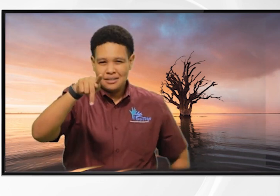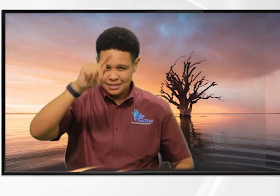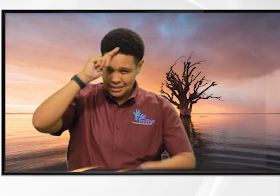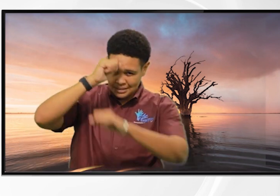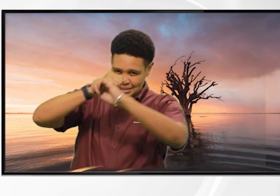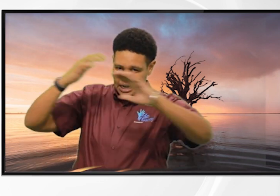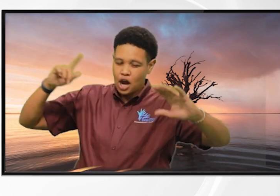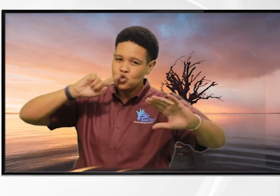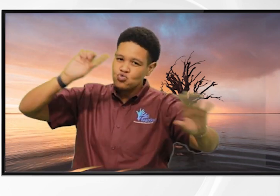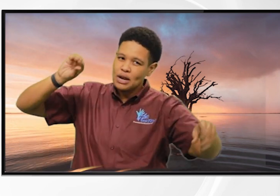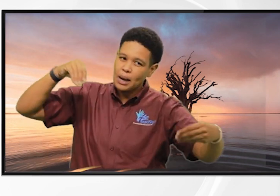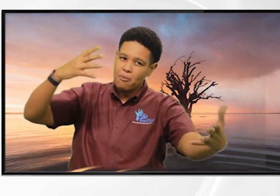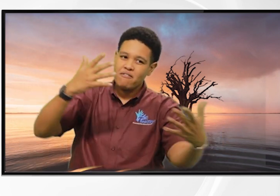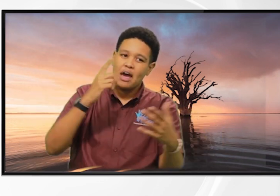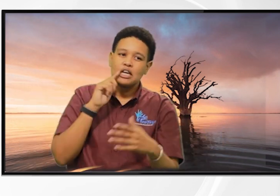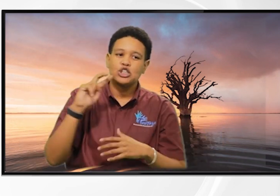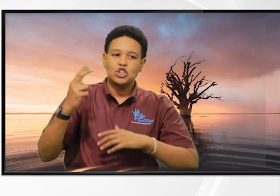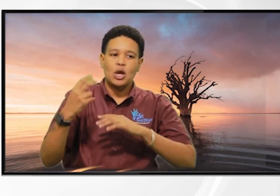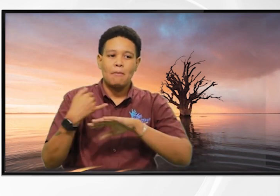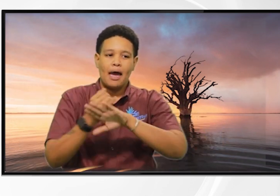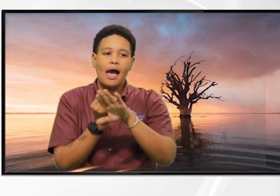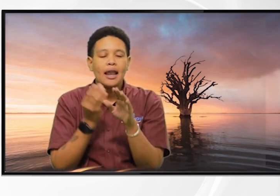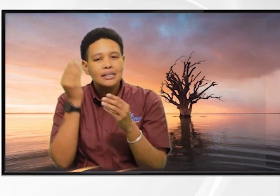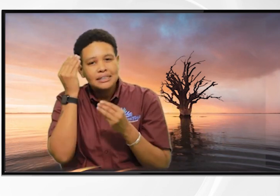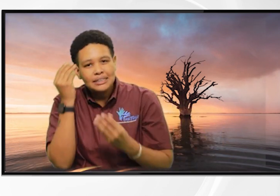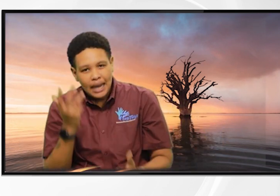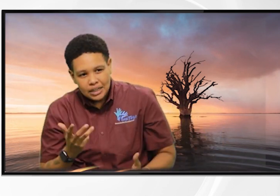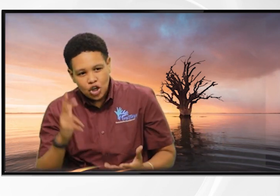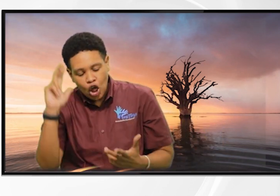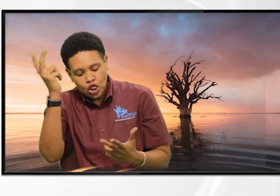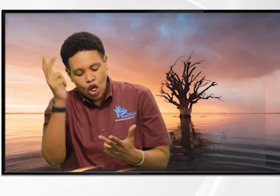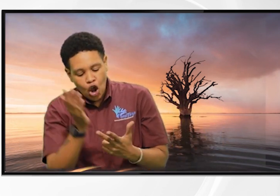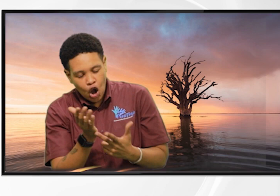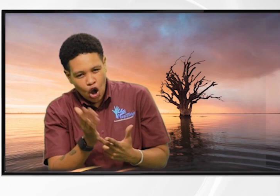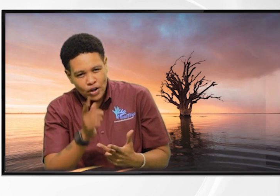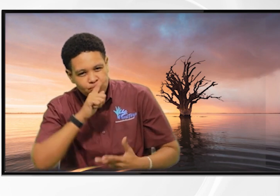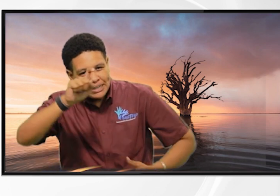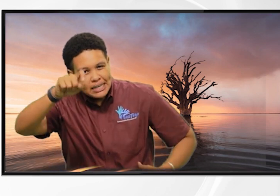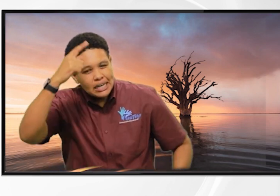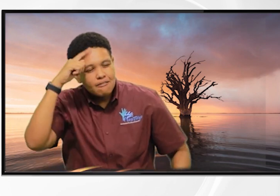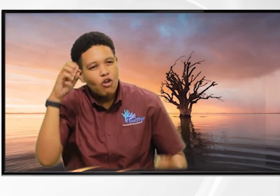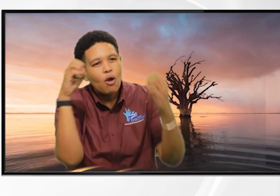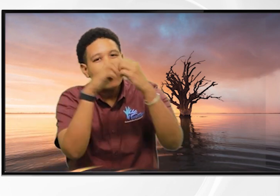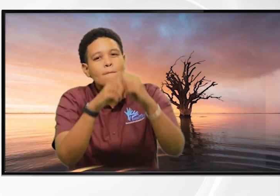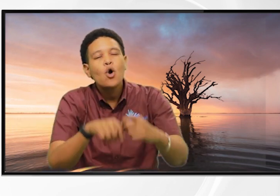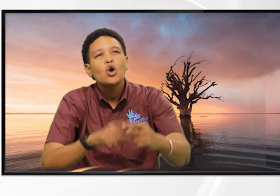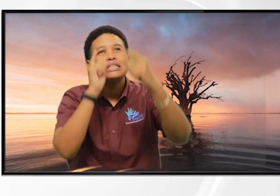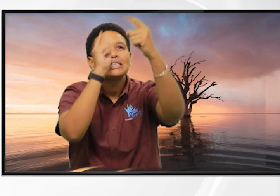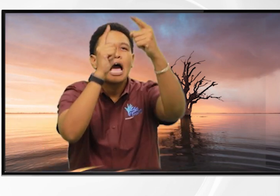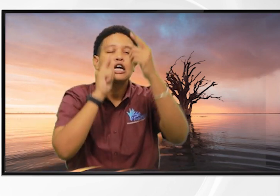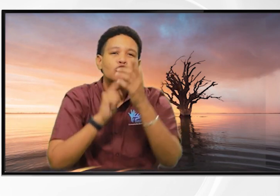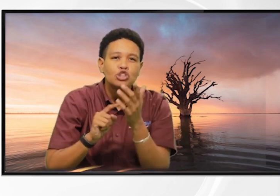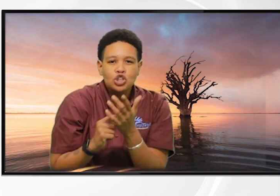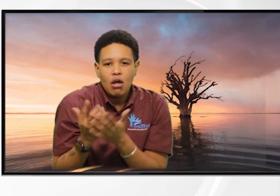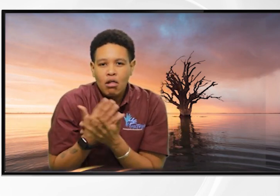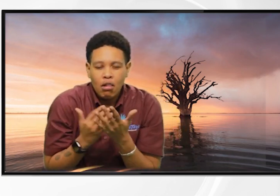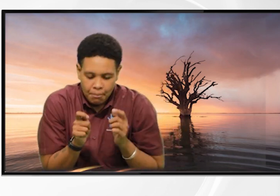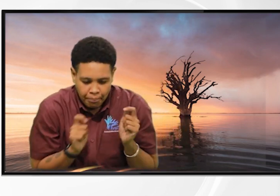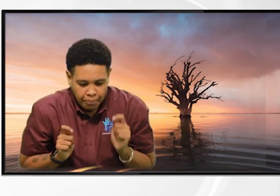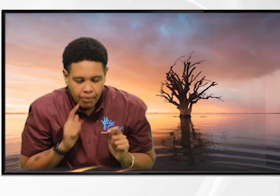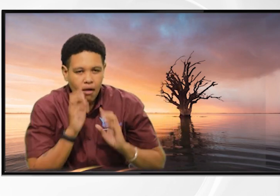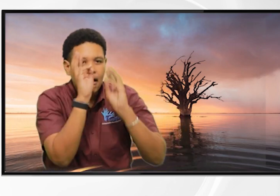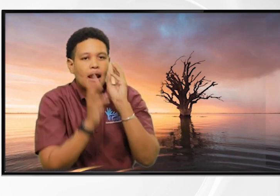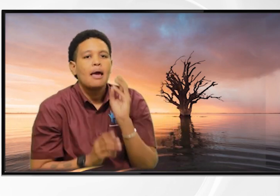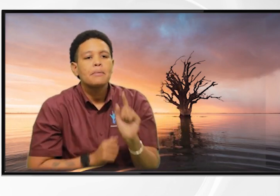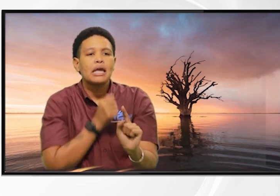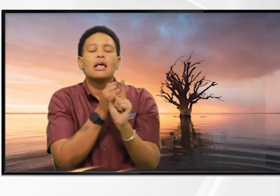scenarios to provide sub-island data. 3, the need for more targeted research on climate impacts